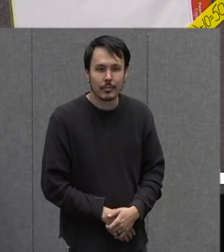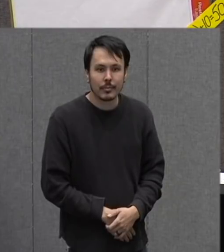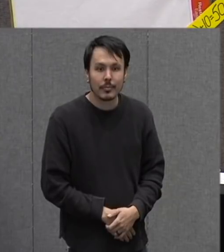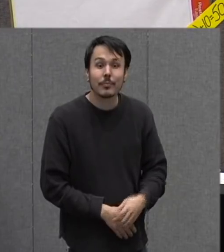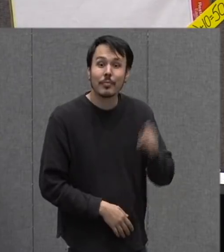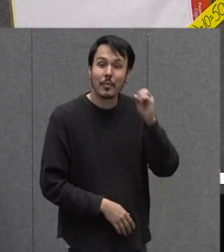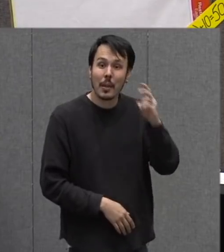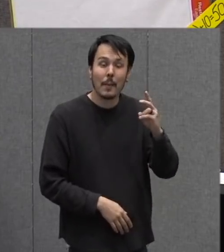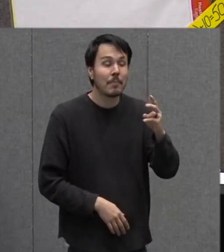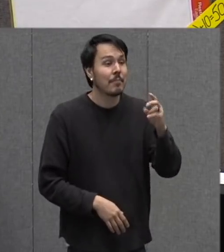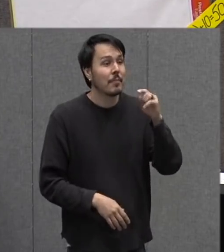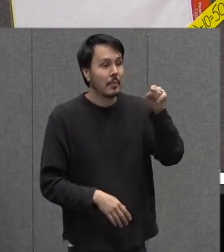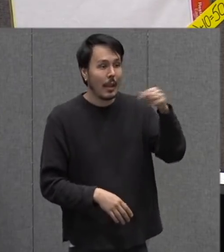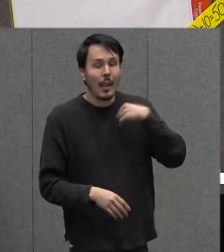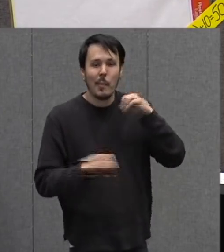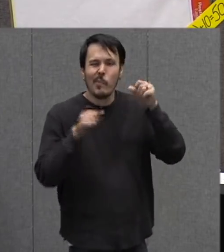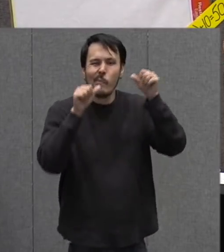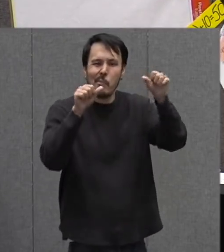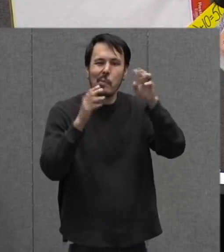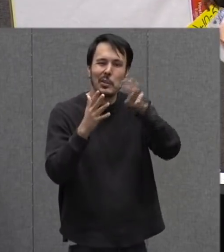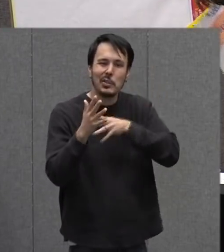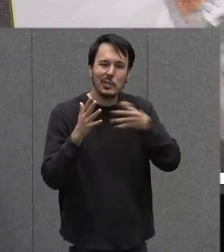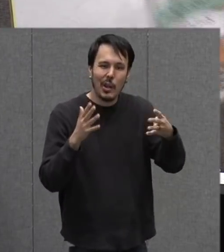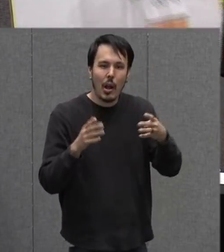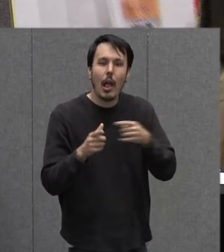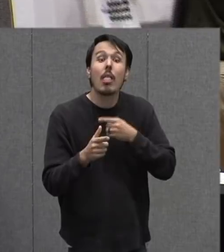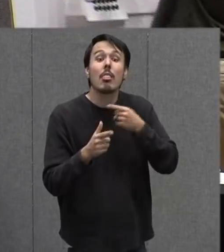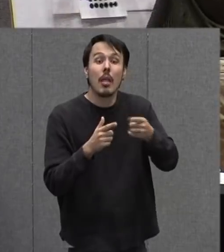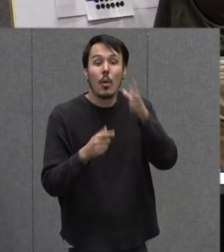to read a story.